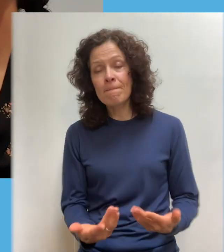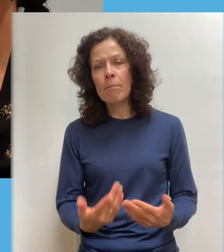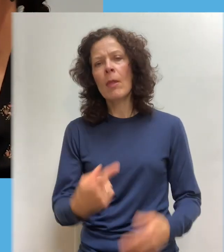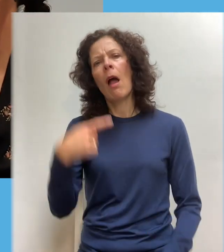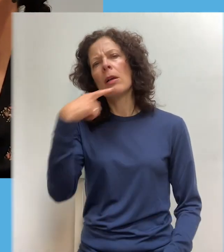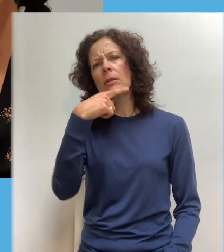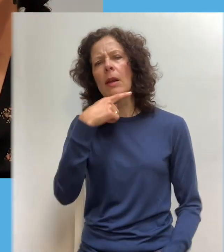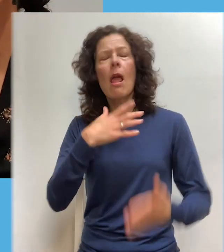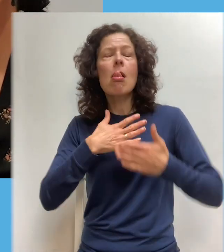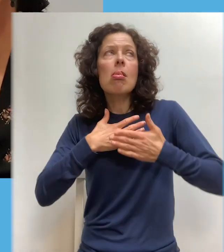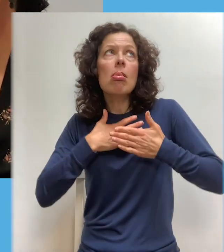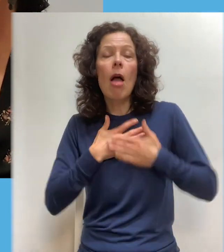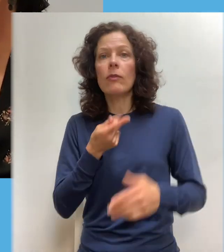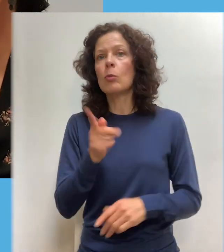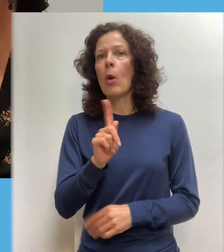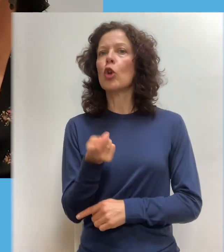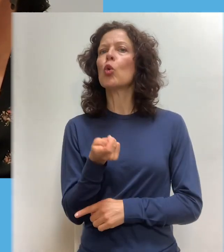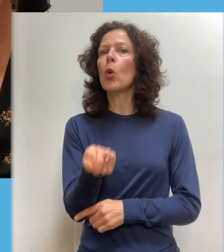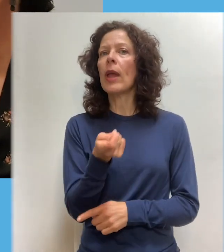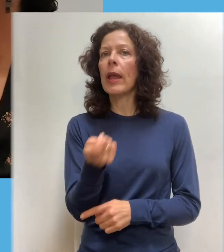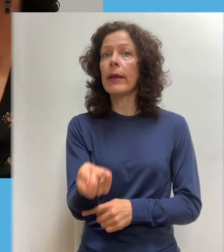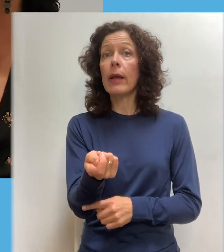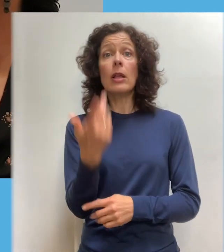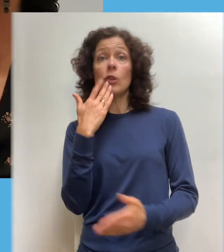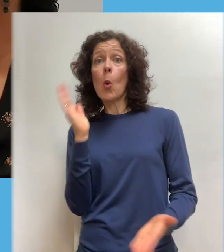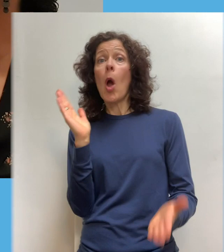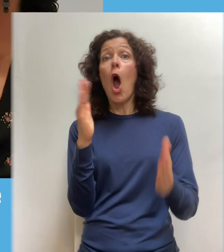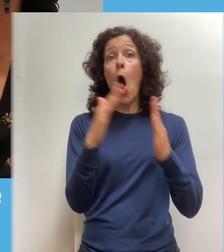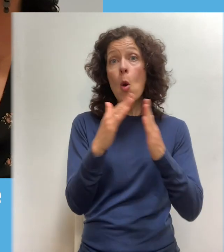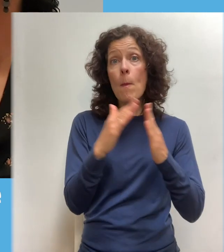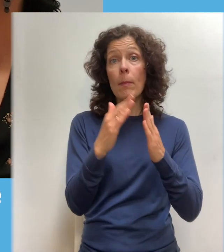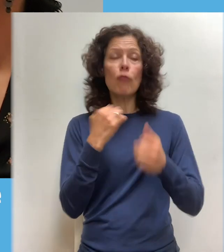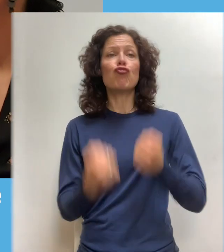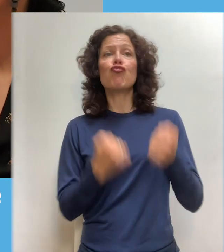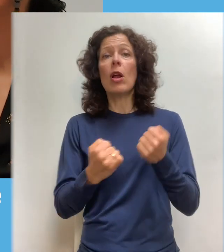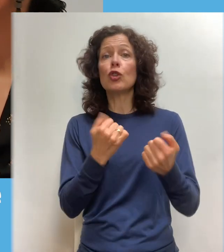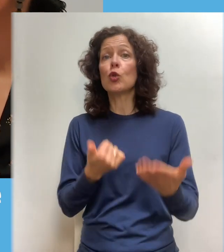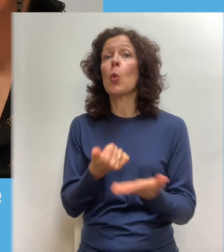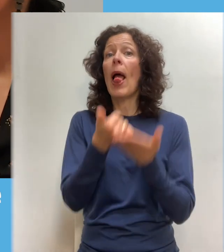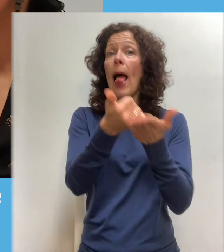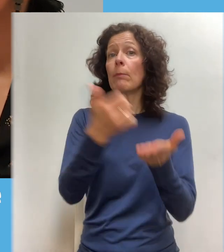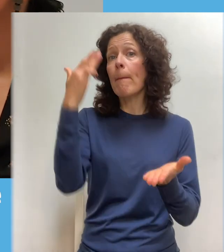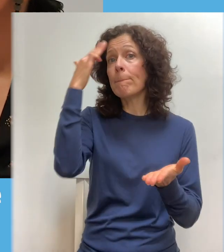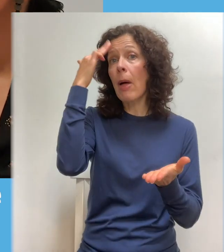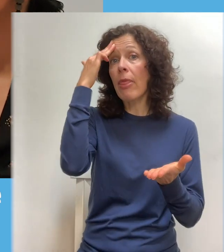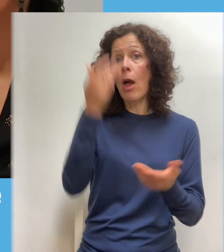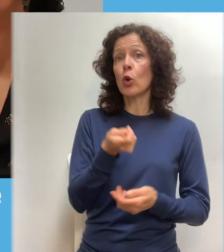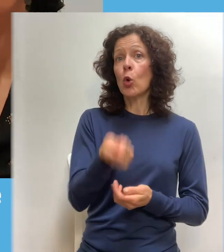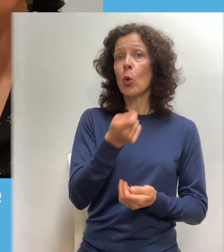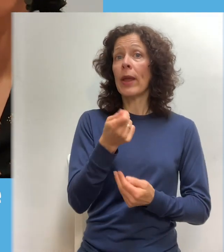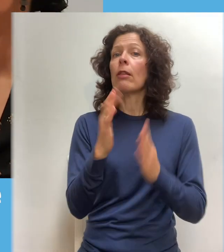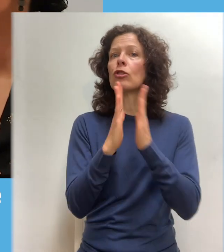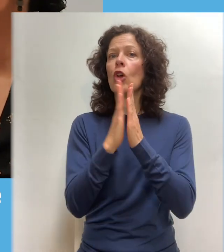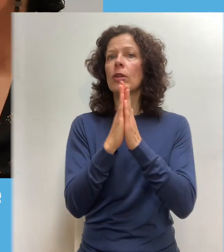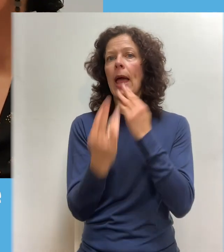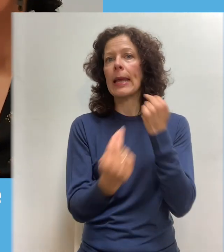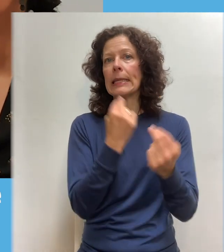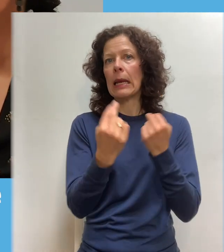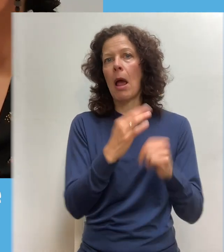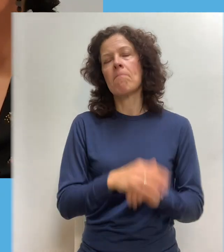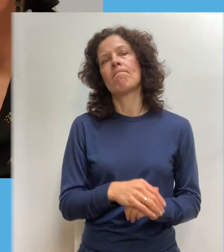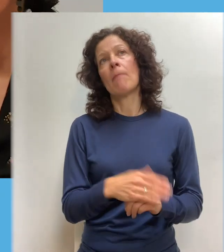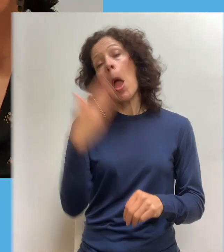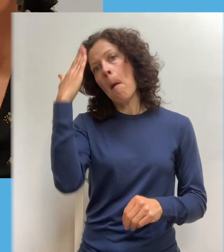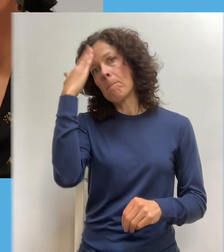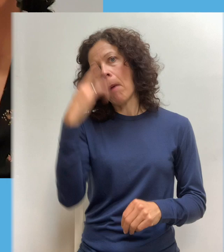Sunny loved cooking, so when he got home, he rushed to help his mum with the Sunday dinner. She said he made the best